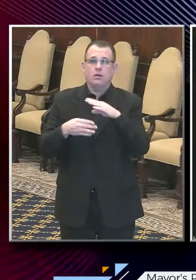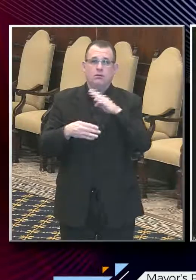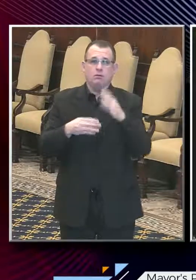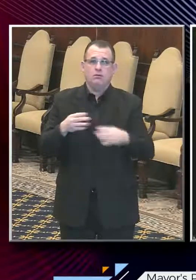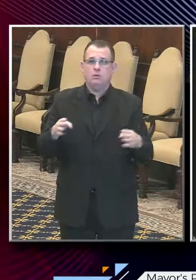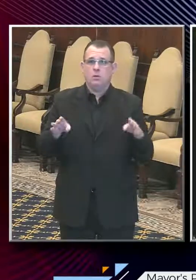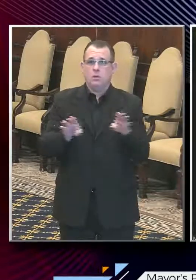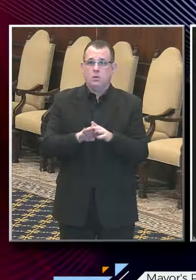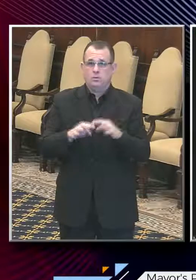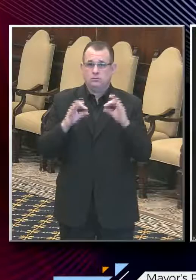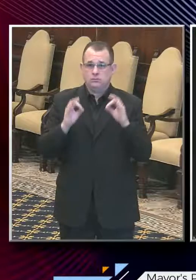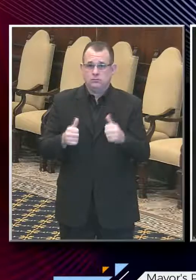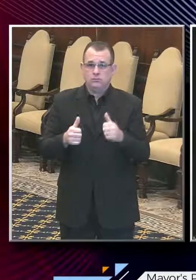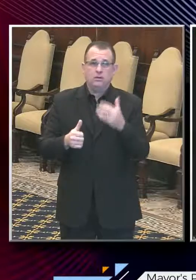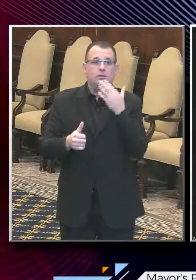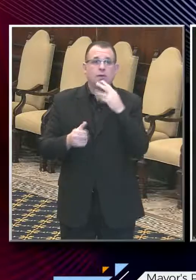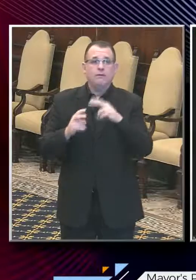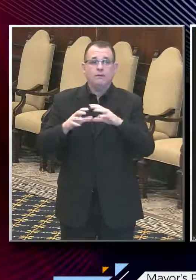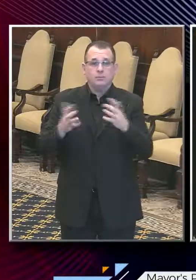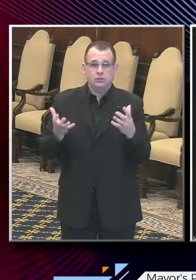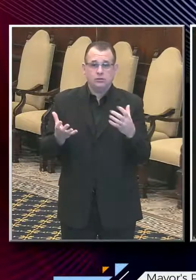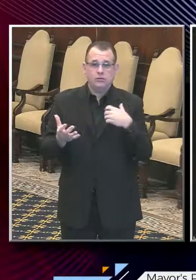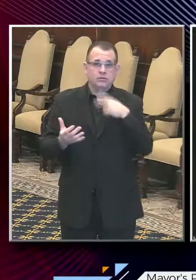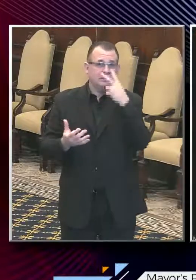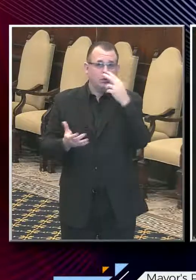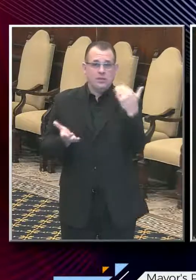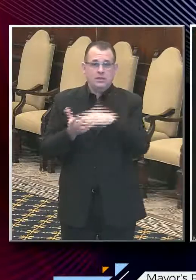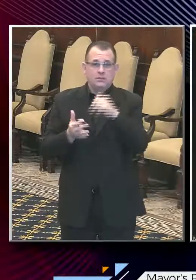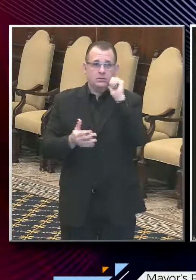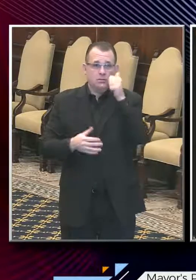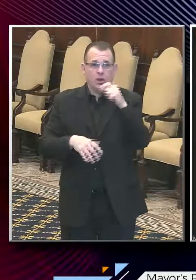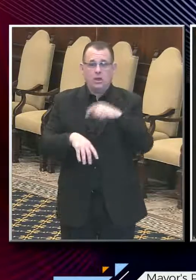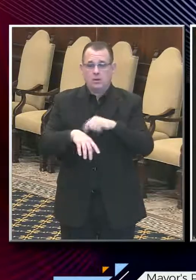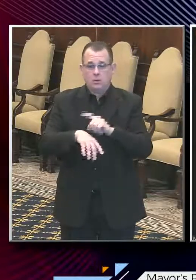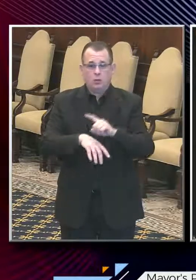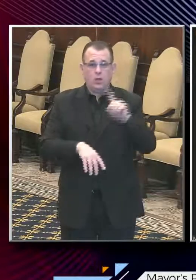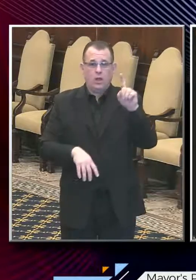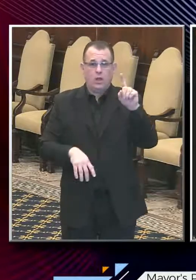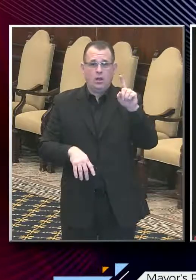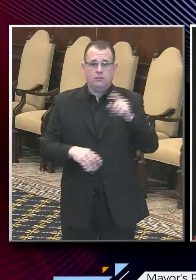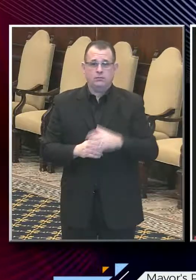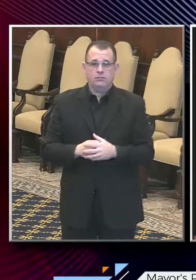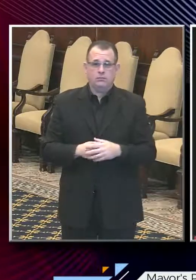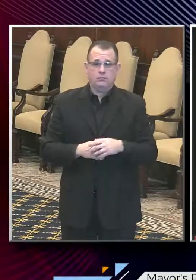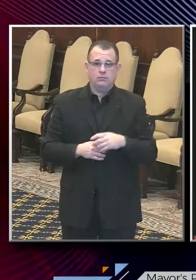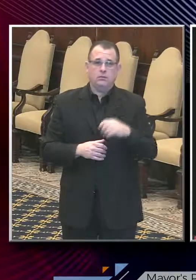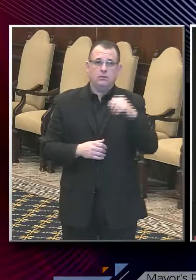will try this again tomorrow at 1 p.m. and go Eagles.